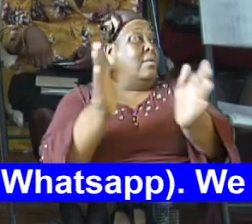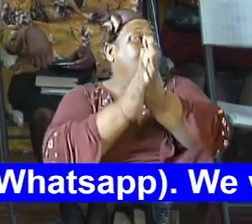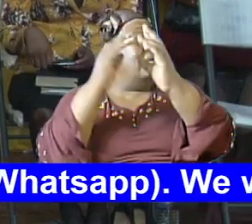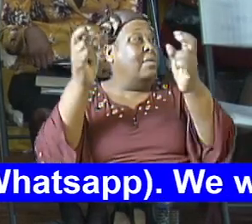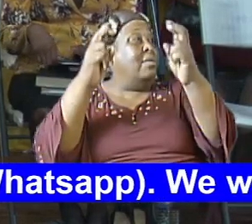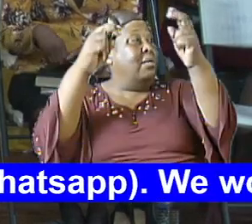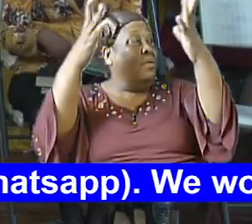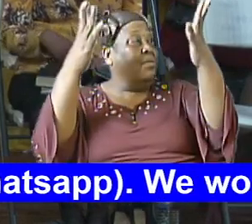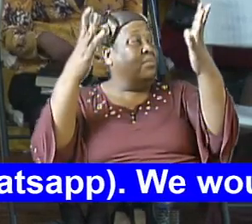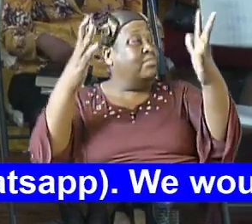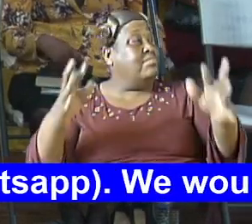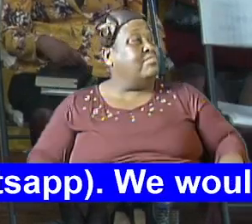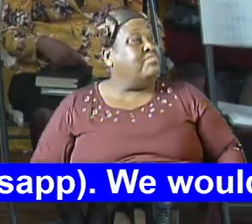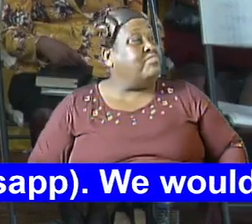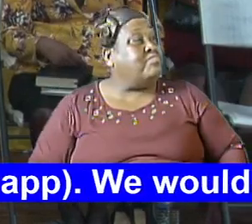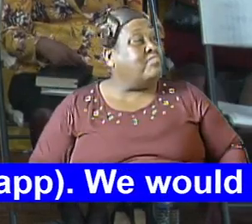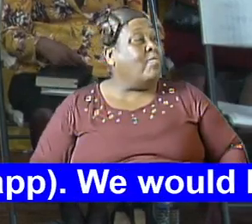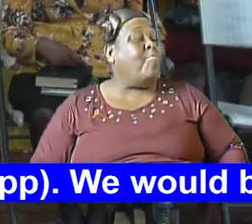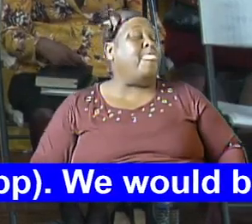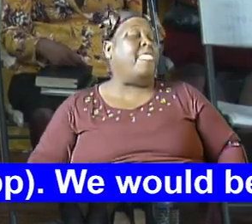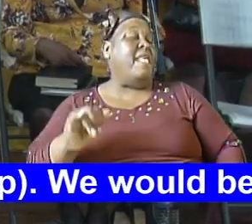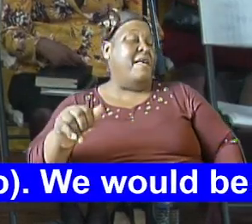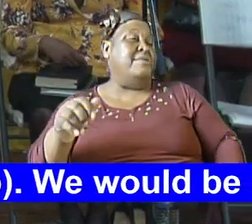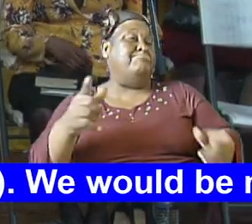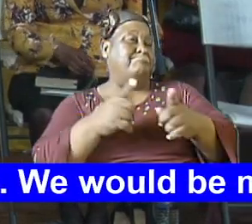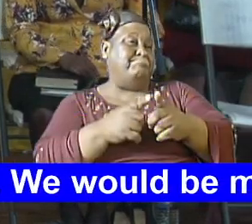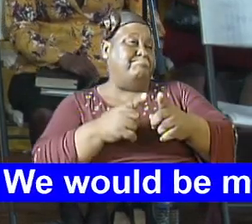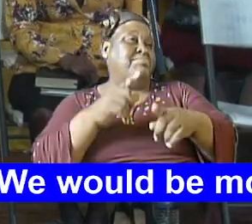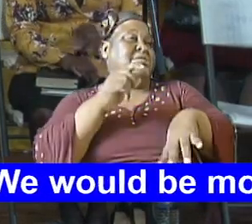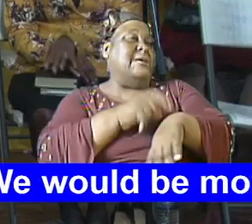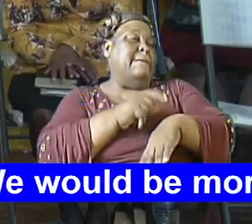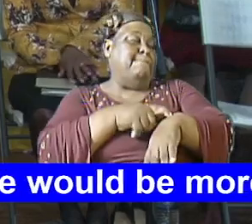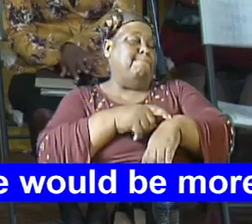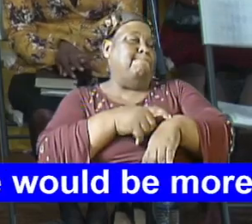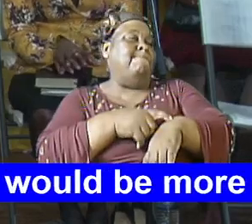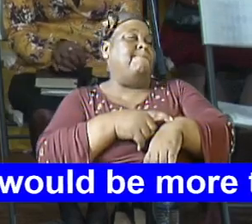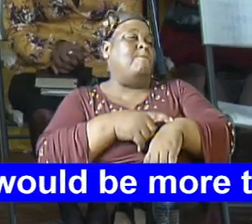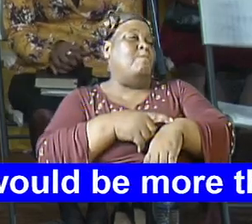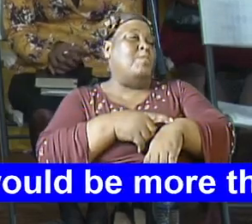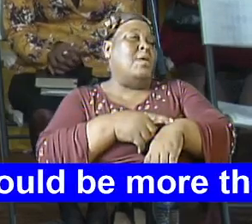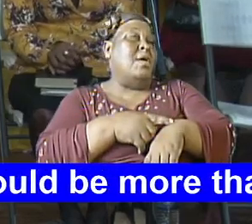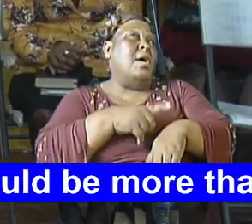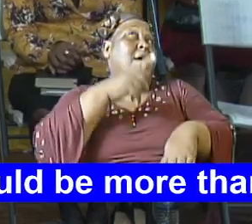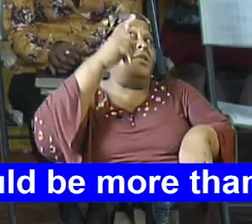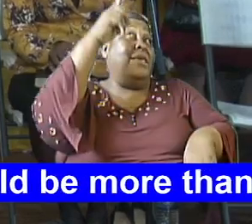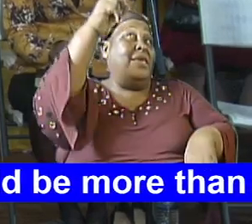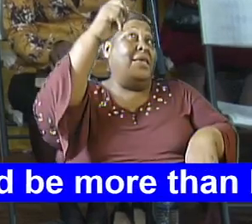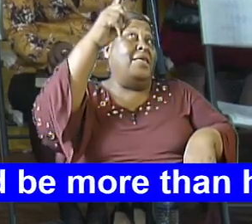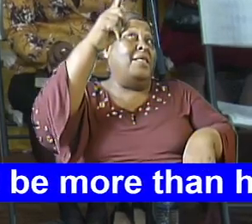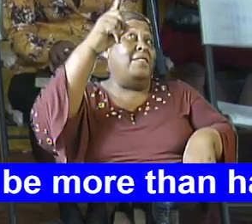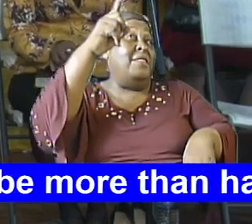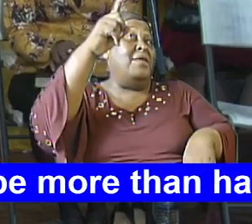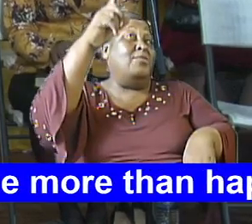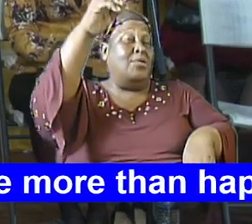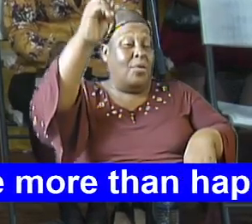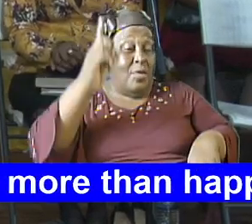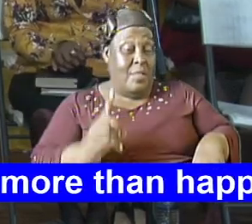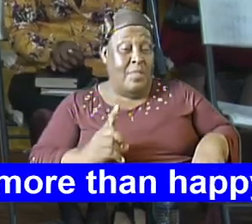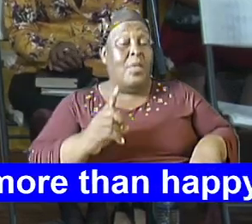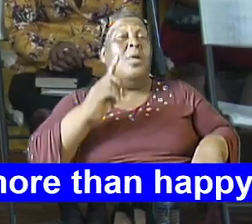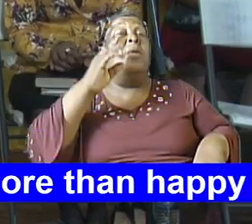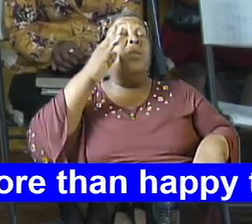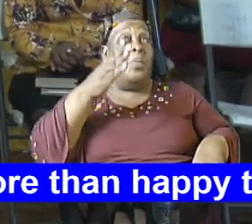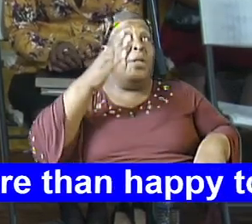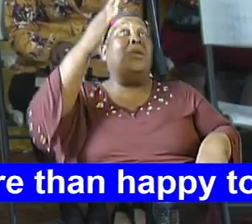Mighty God. For yet a little while, and he that shall come